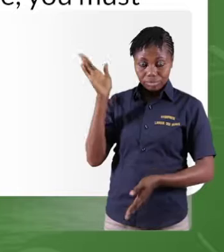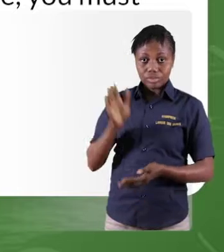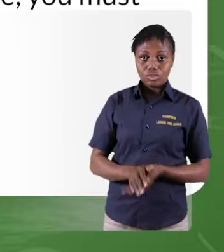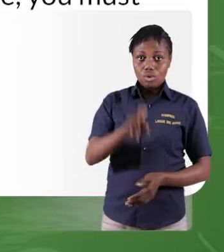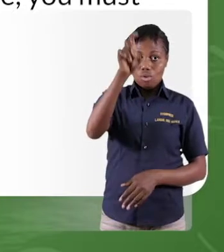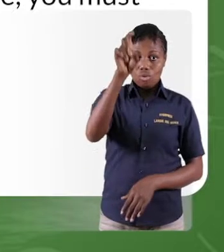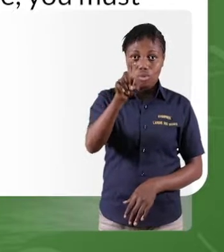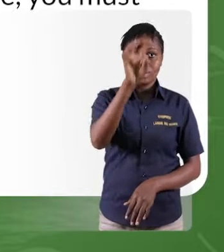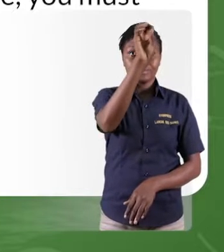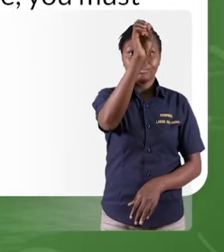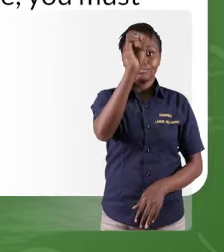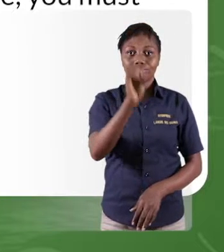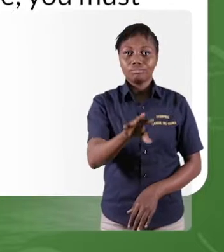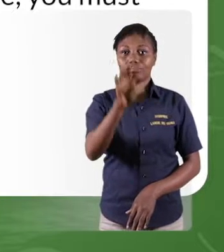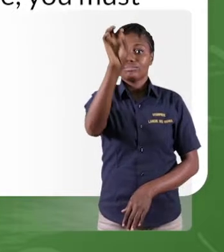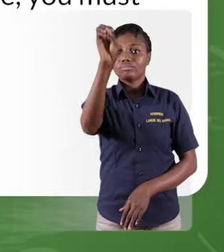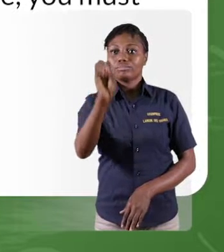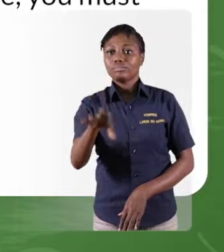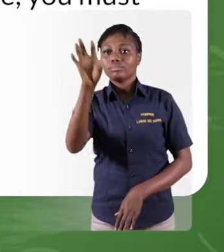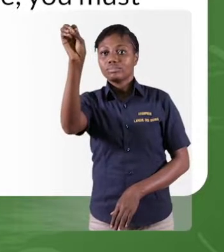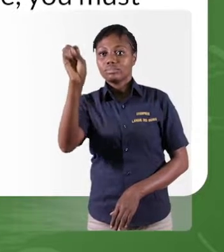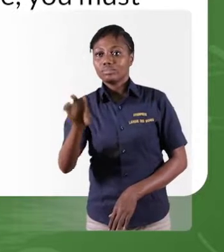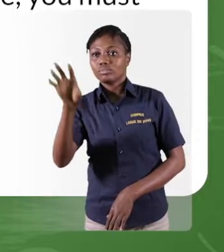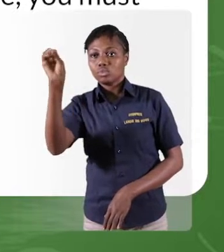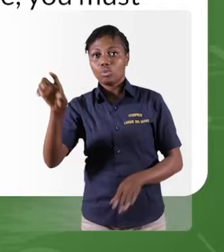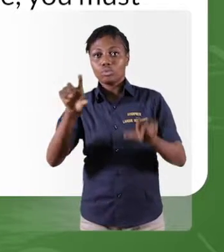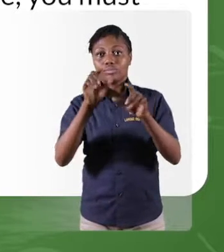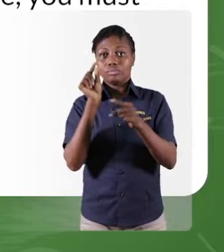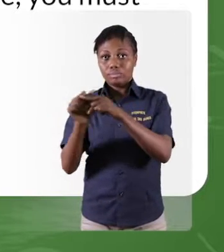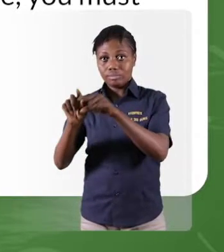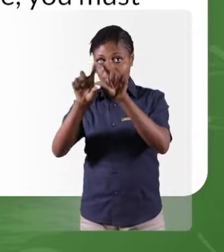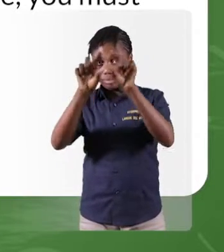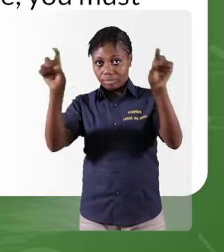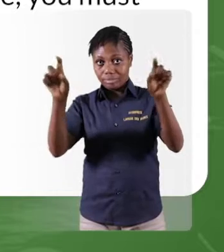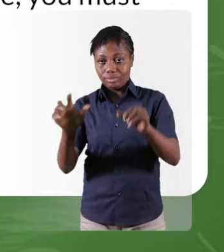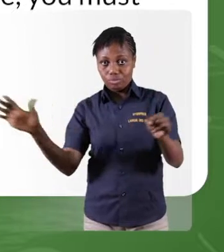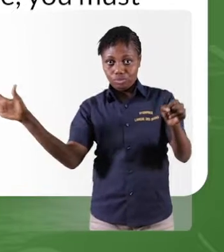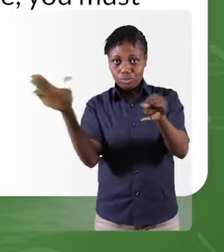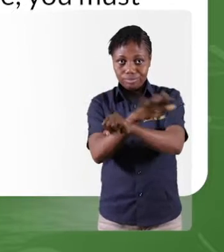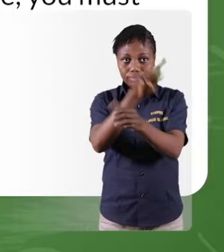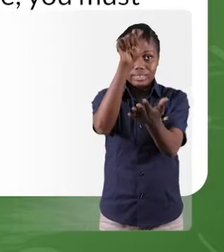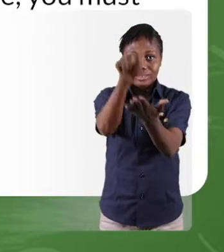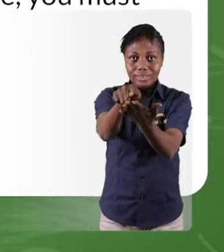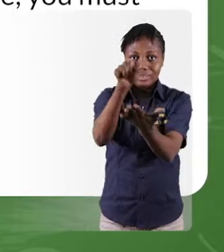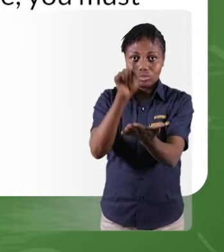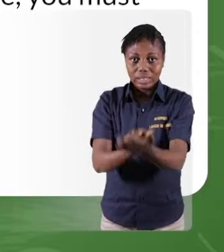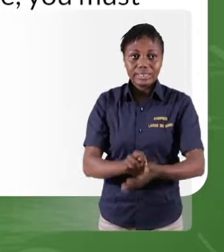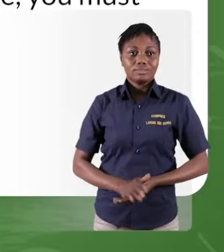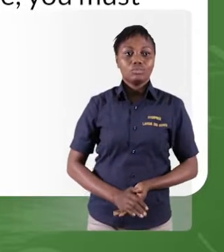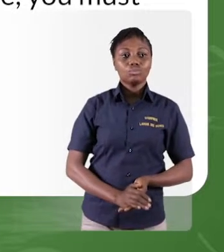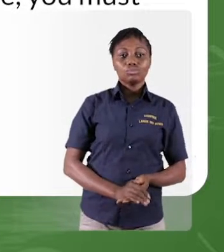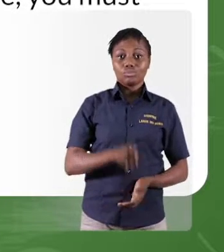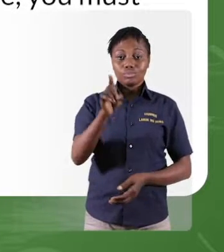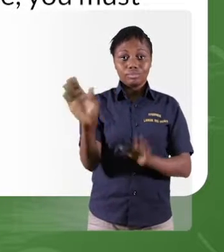cars. Okay, so number 1 is streets. Now, it's over to you to do number 2, 3, 4, 5,